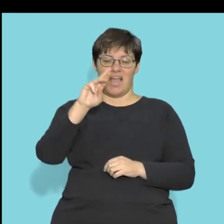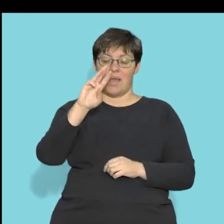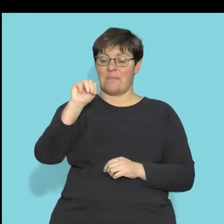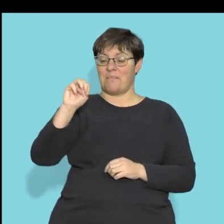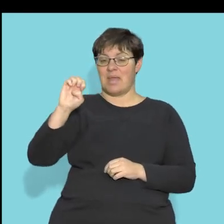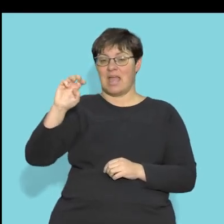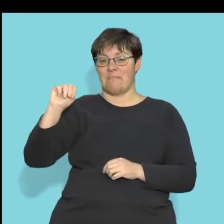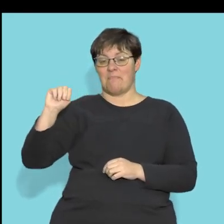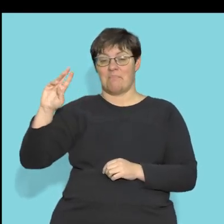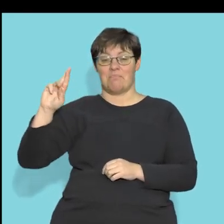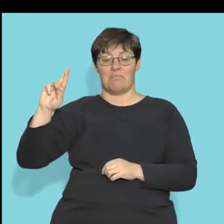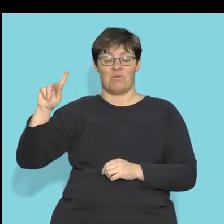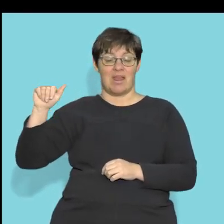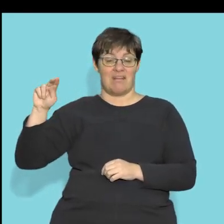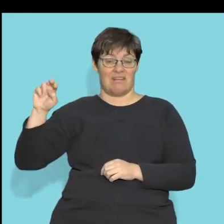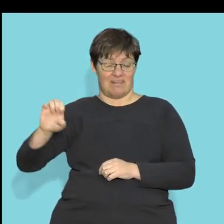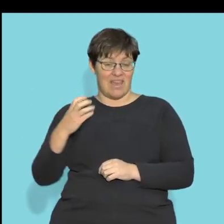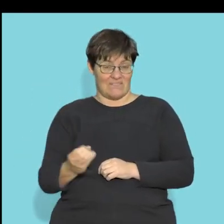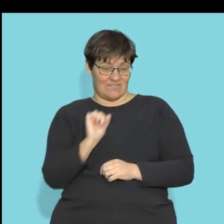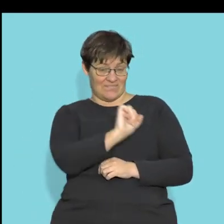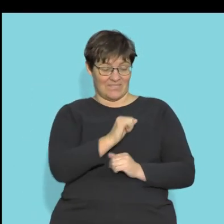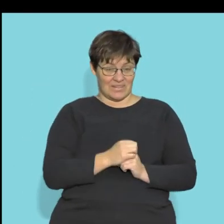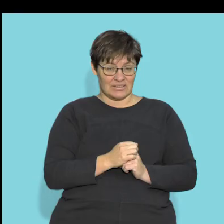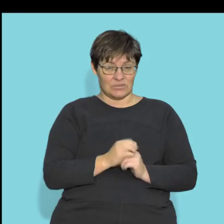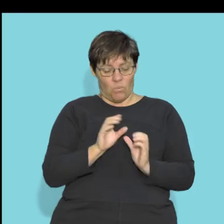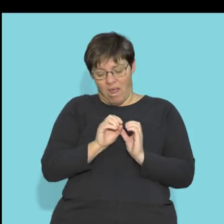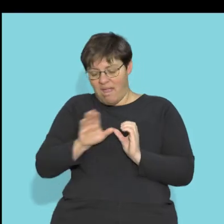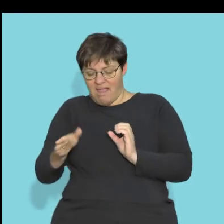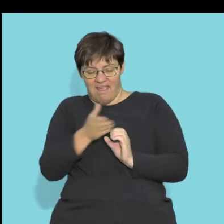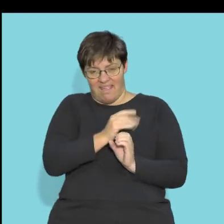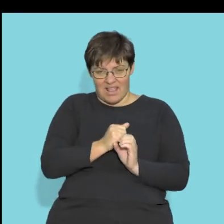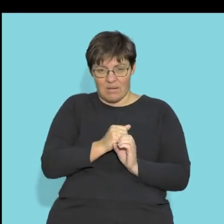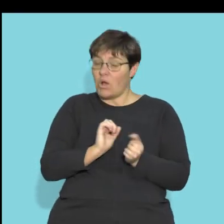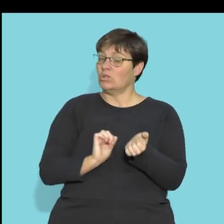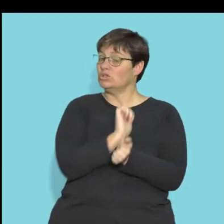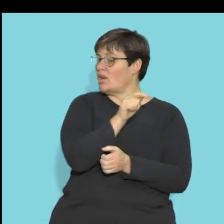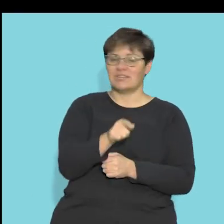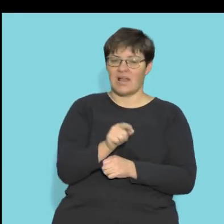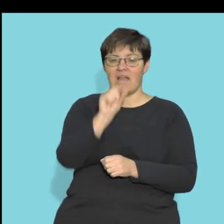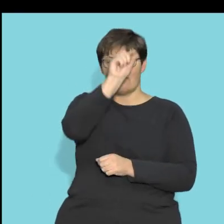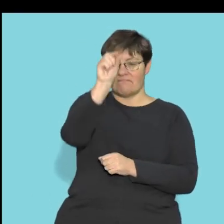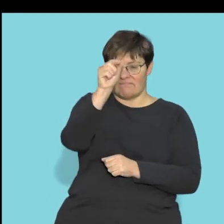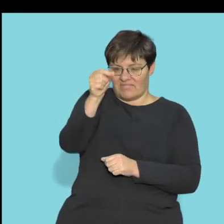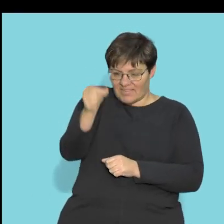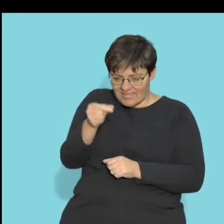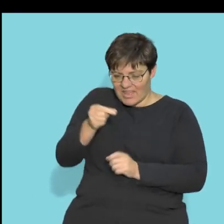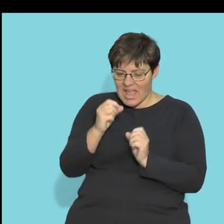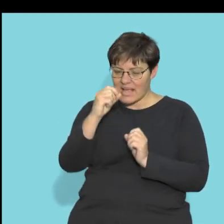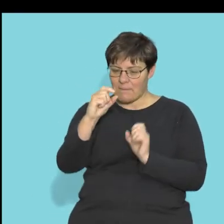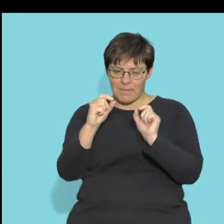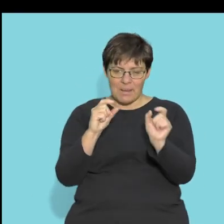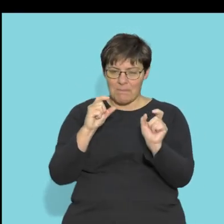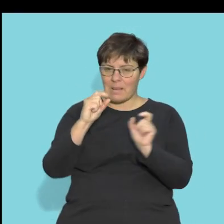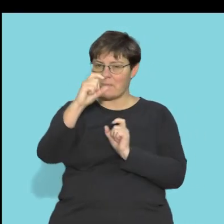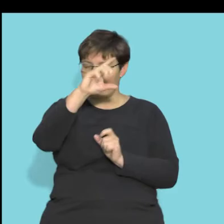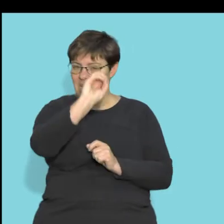all right, you will see that the nuclear membrane is not solid. it has got these little pores in. And